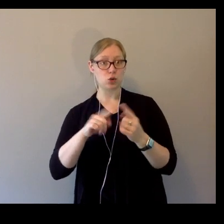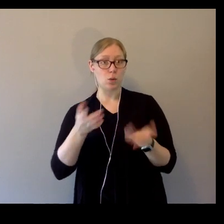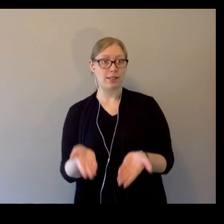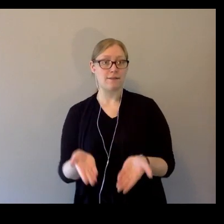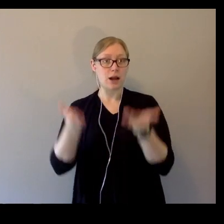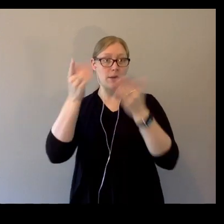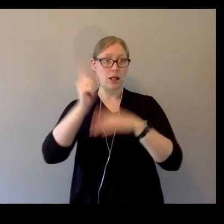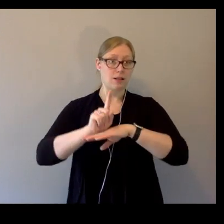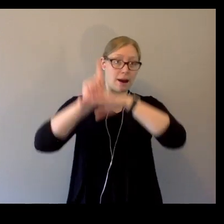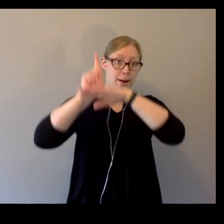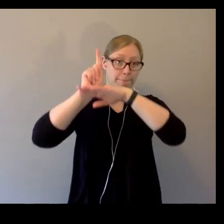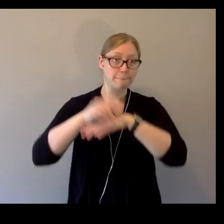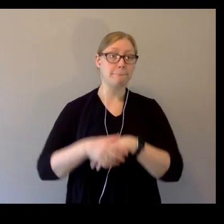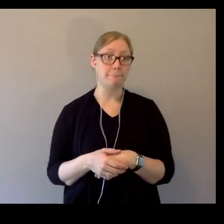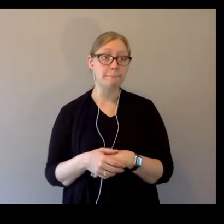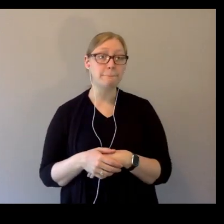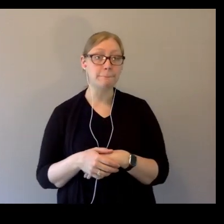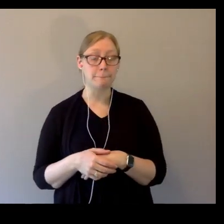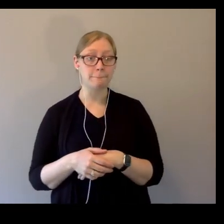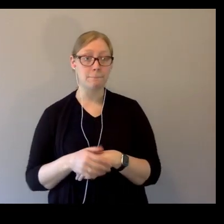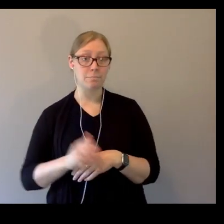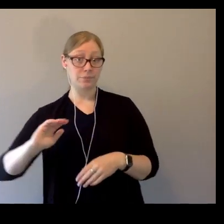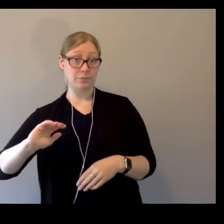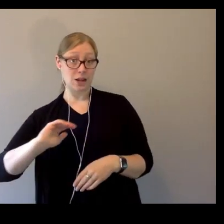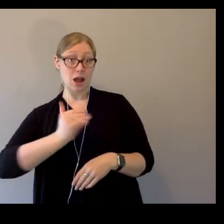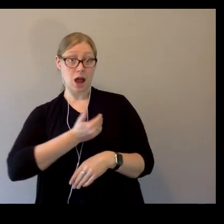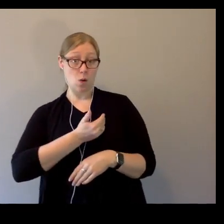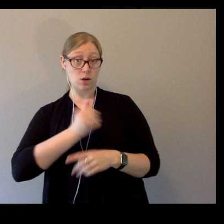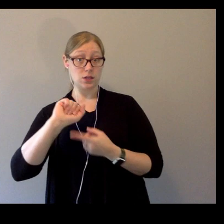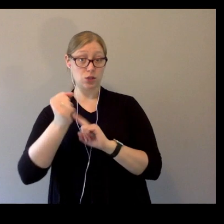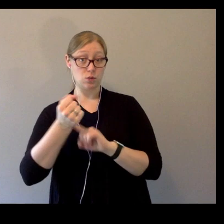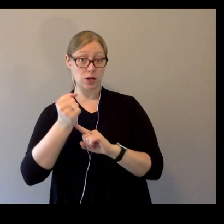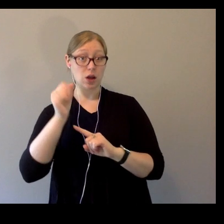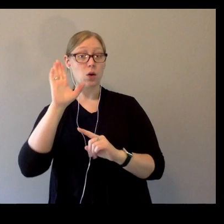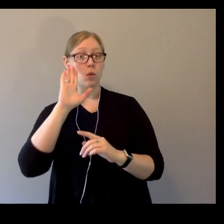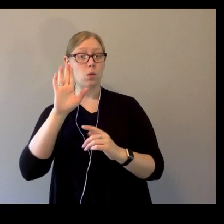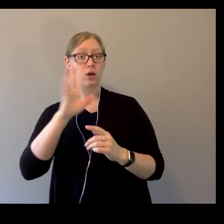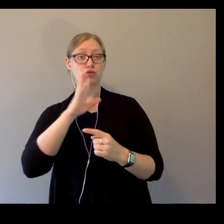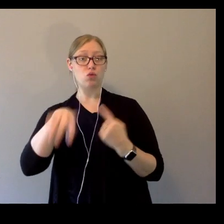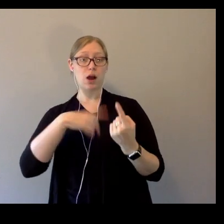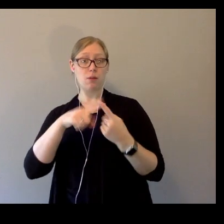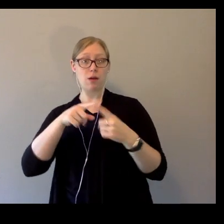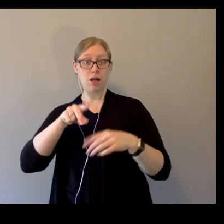And in our context, we're going to be talking about lifting up our gaze,